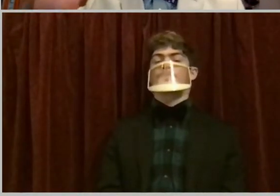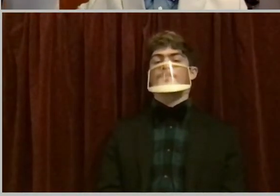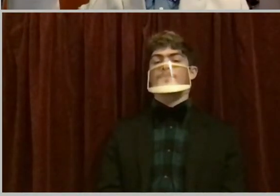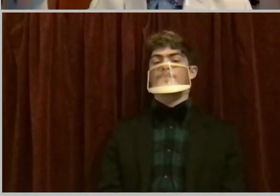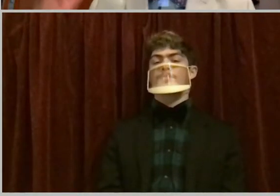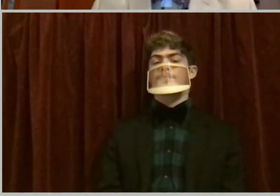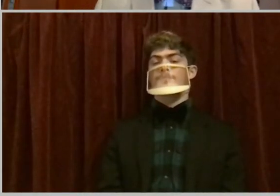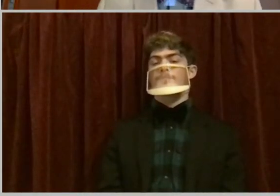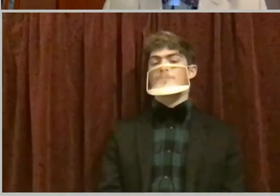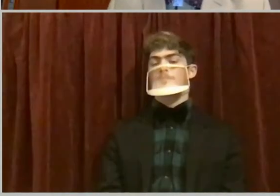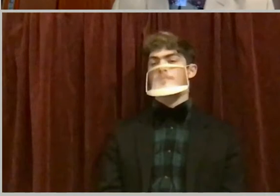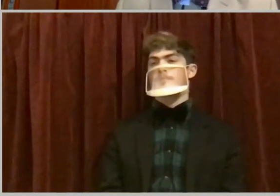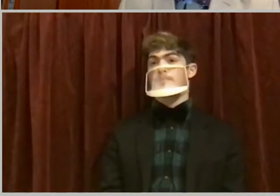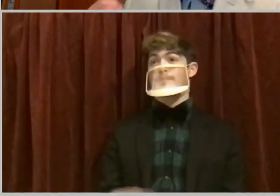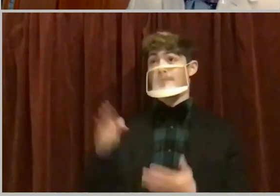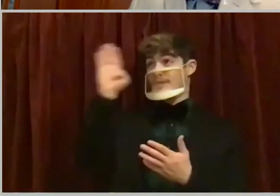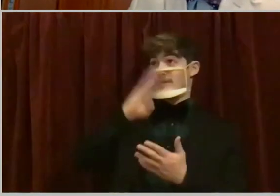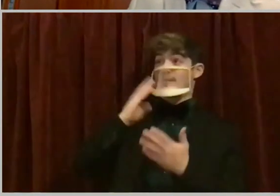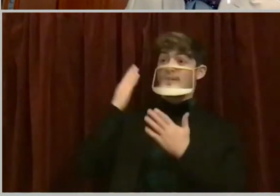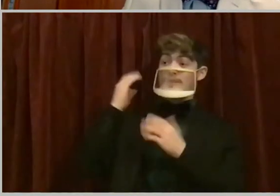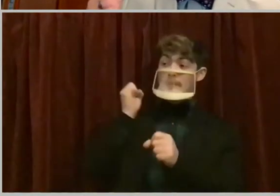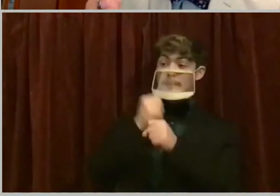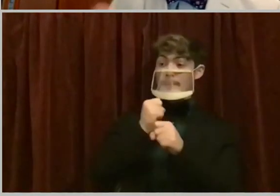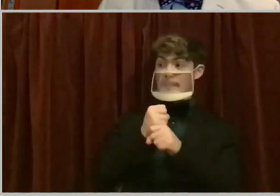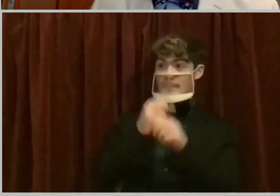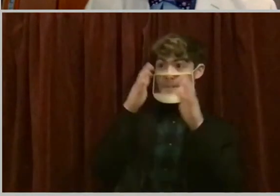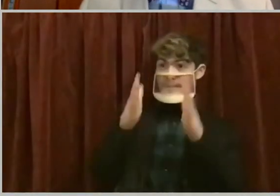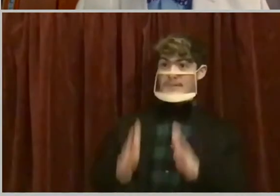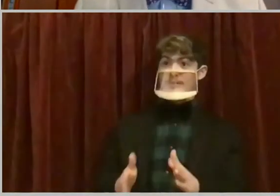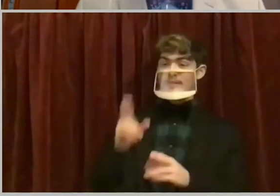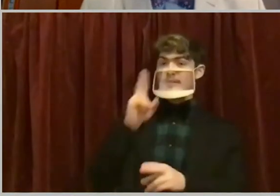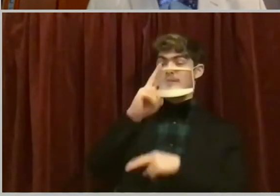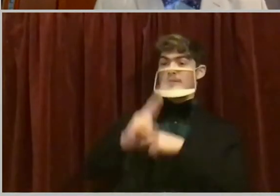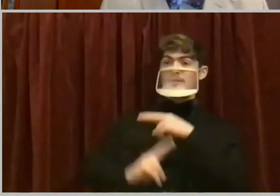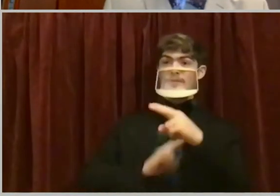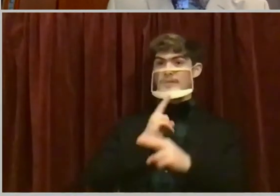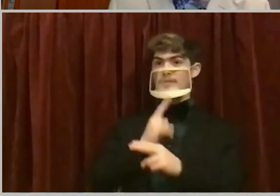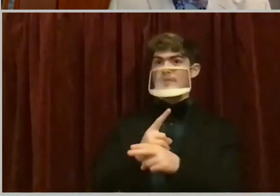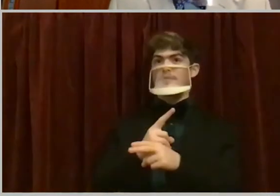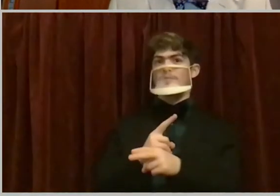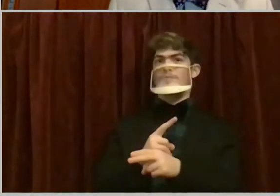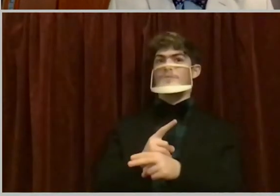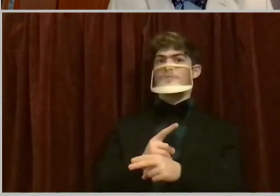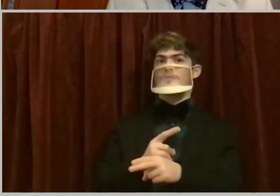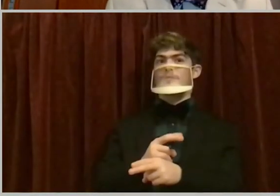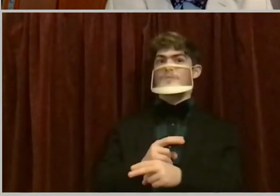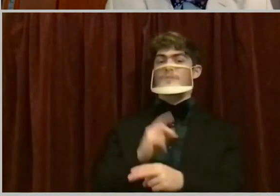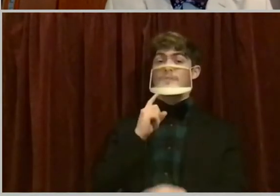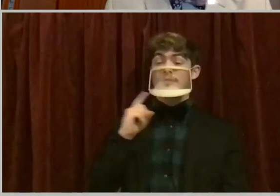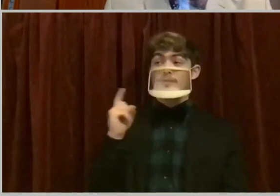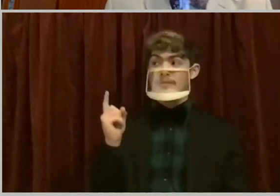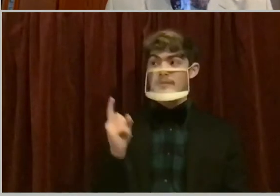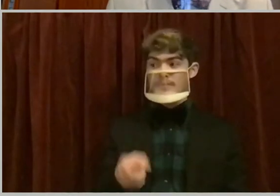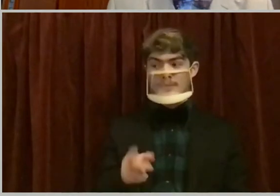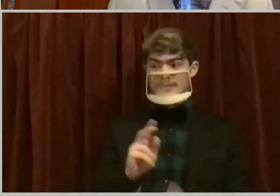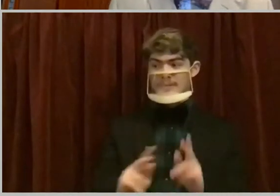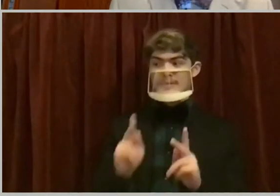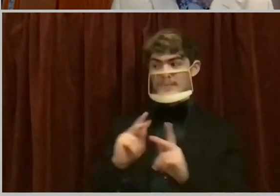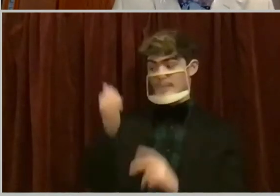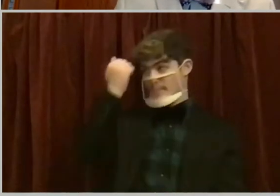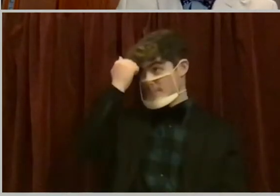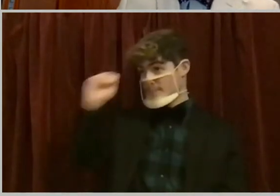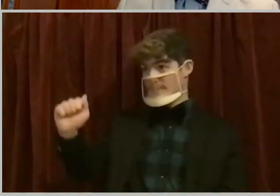the creator of the universe, in response to his people's rebellion, describes himself